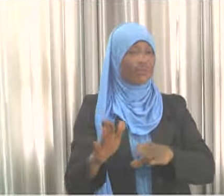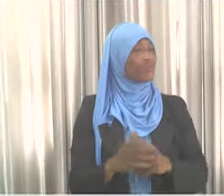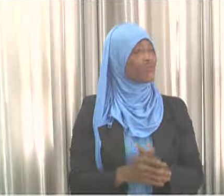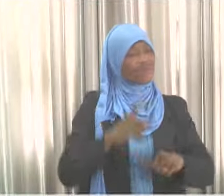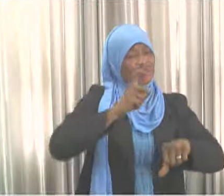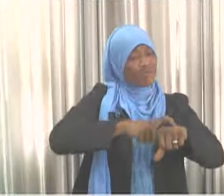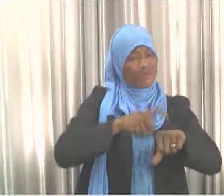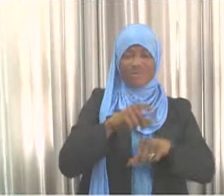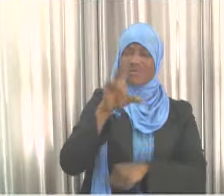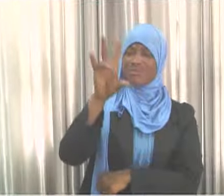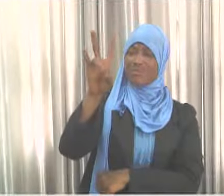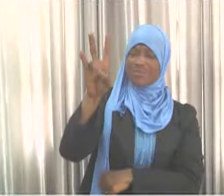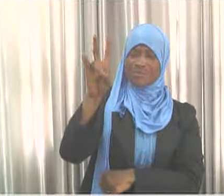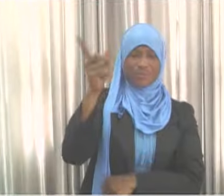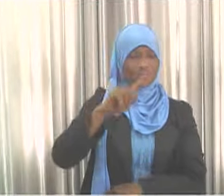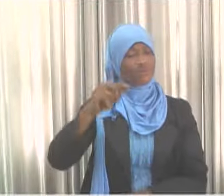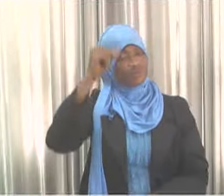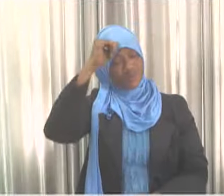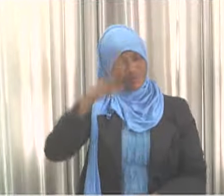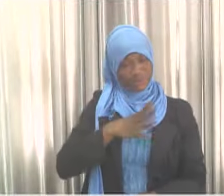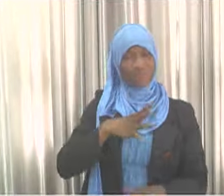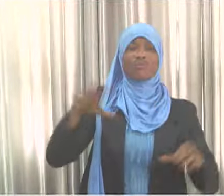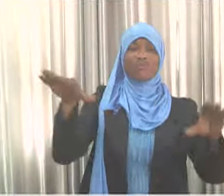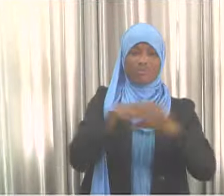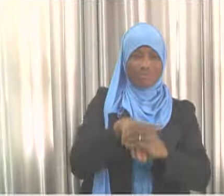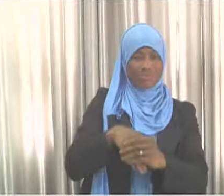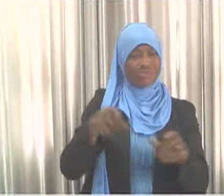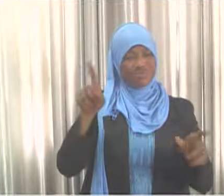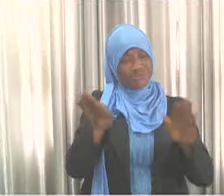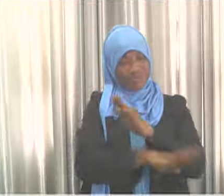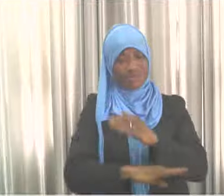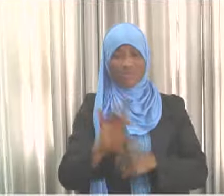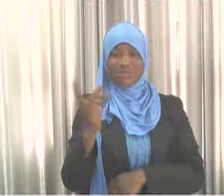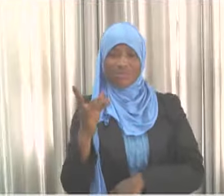were 7% of boys, they married under the age of 18.